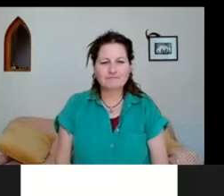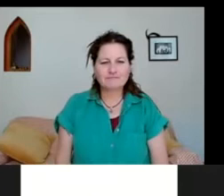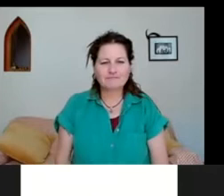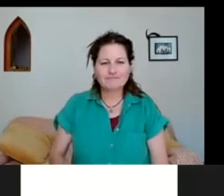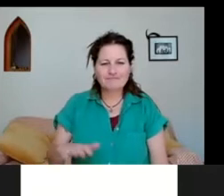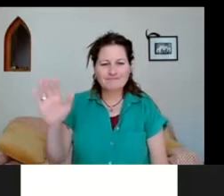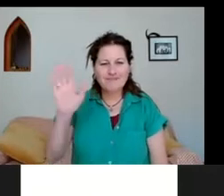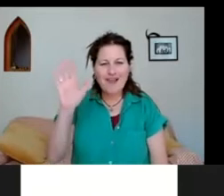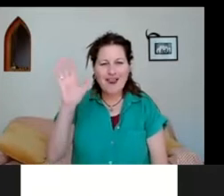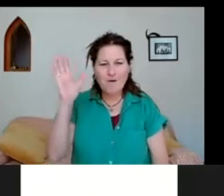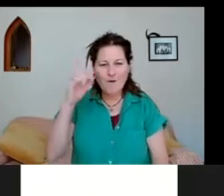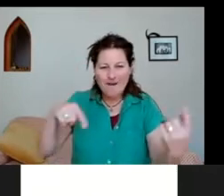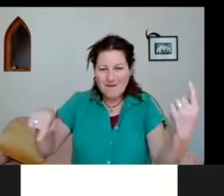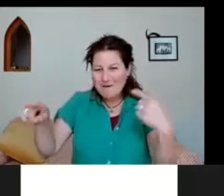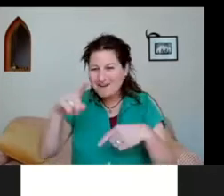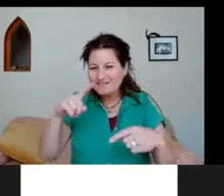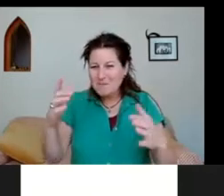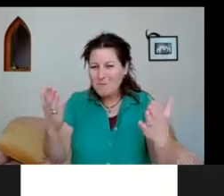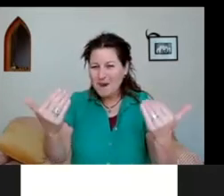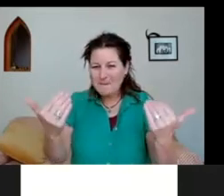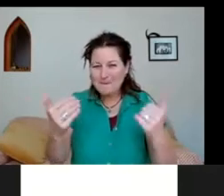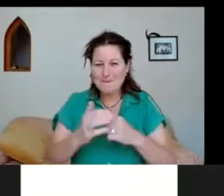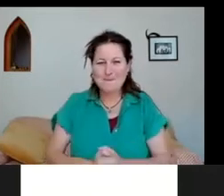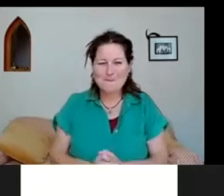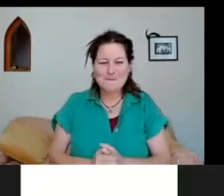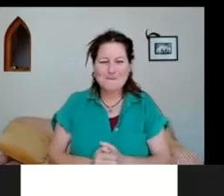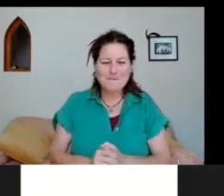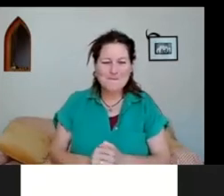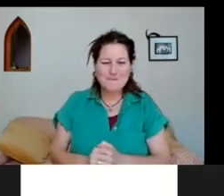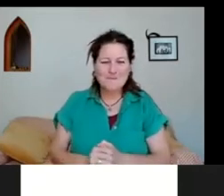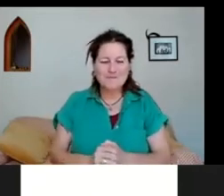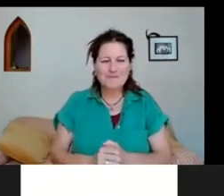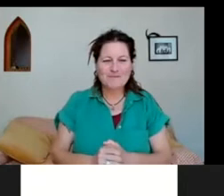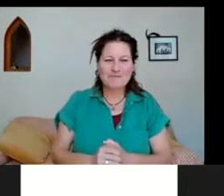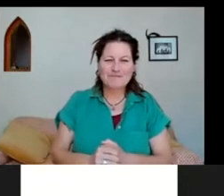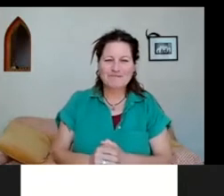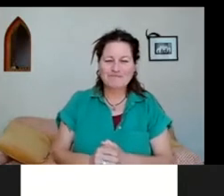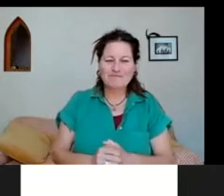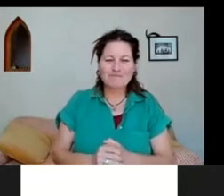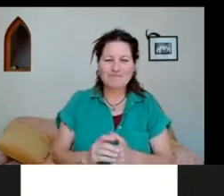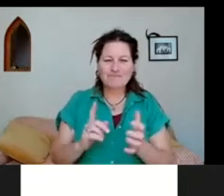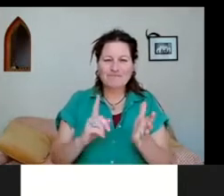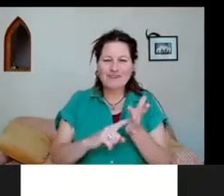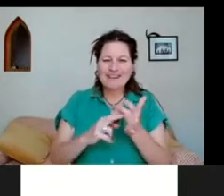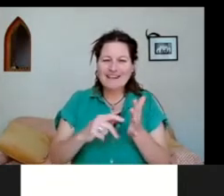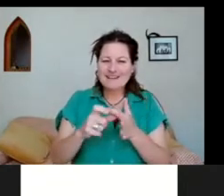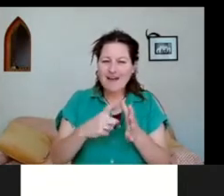Hello, everyone, and welcome. I'm gonna do some housekeeping before we